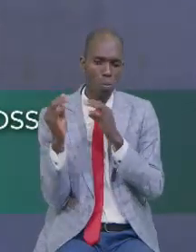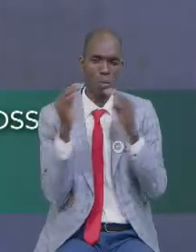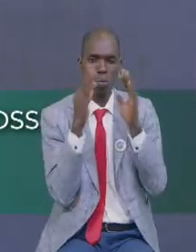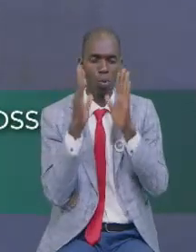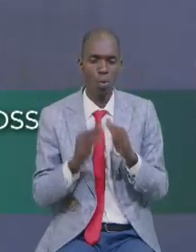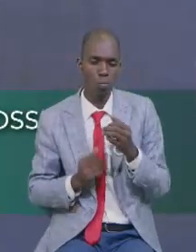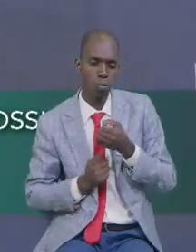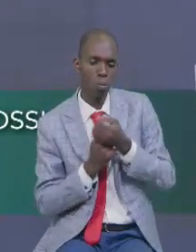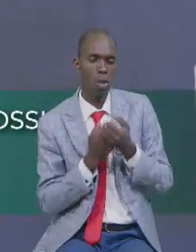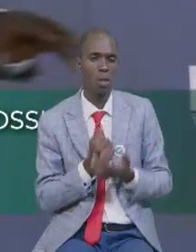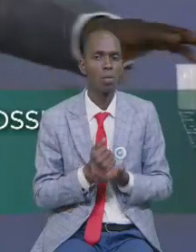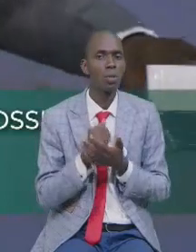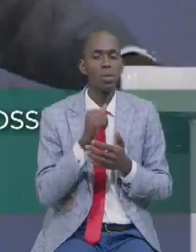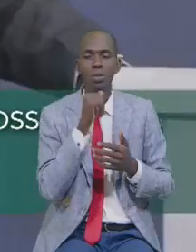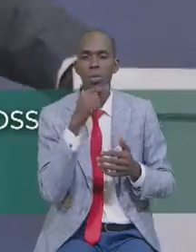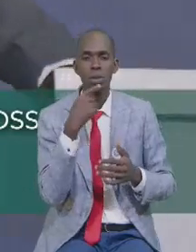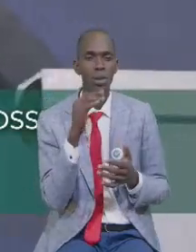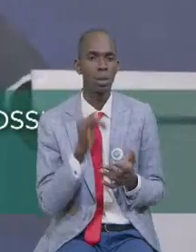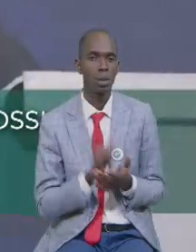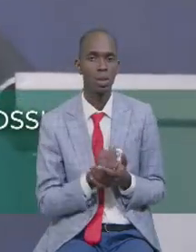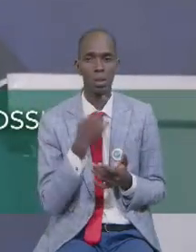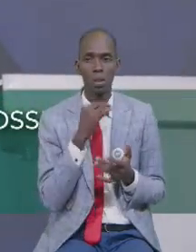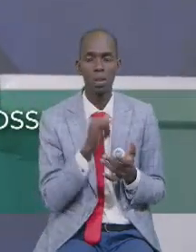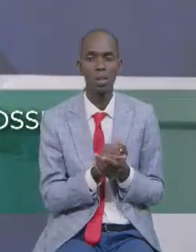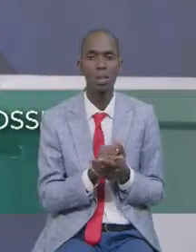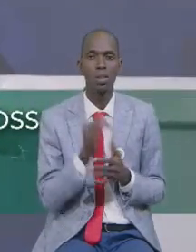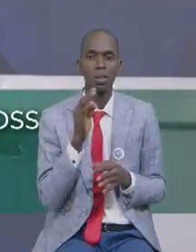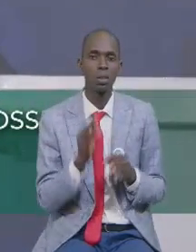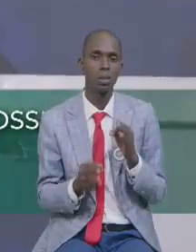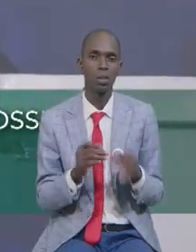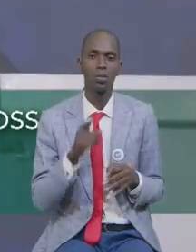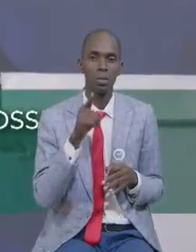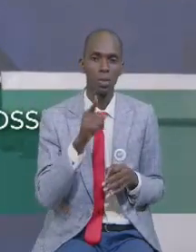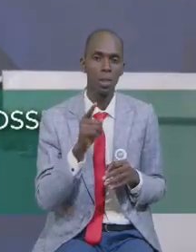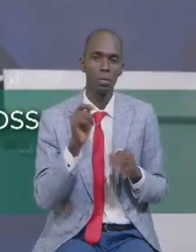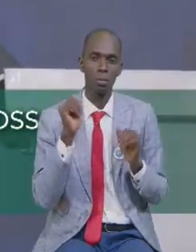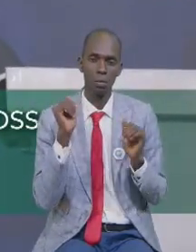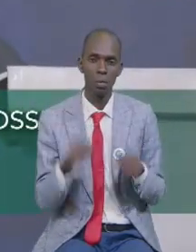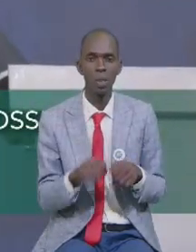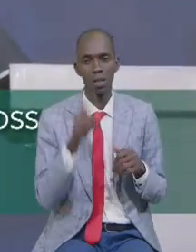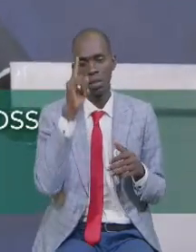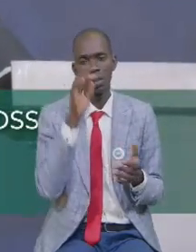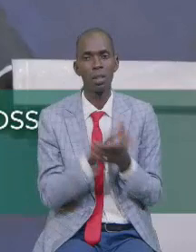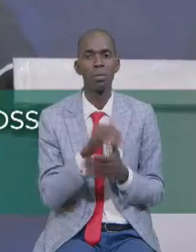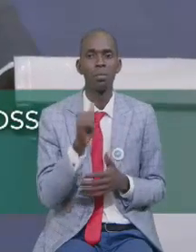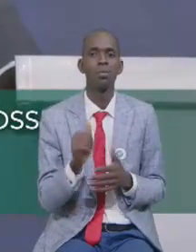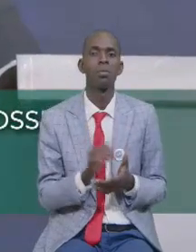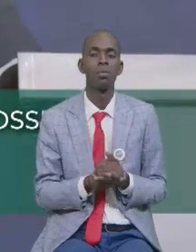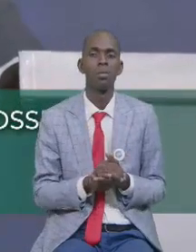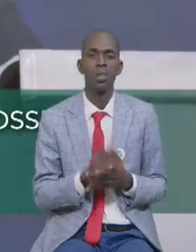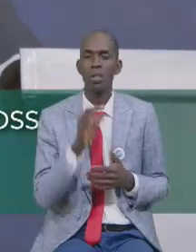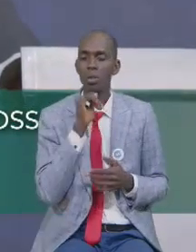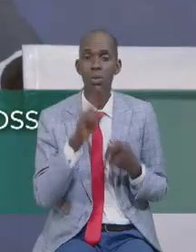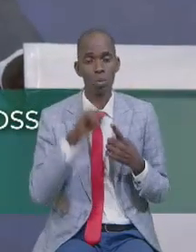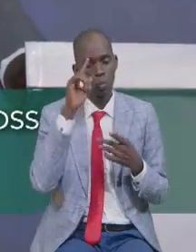No, he didn't say that. He said, if thou canst believe. You're not believing yourself.